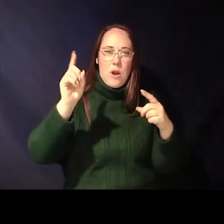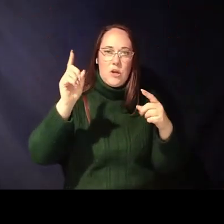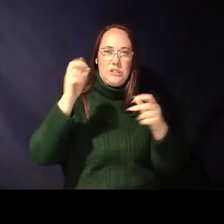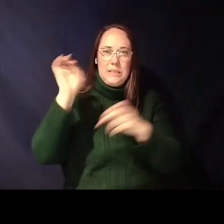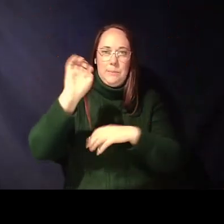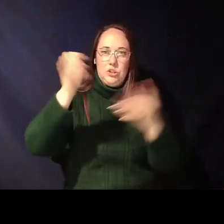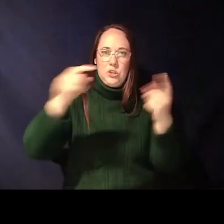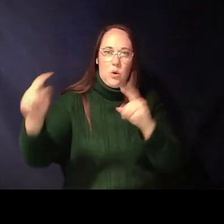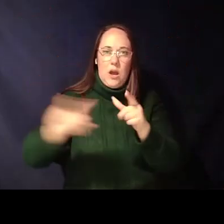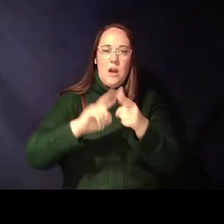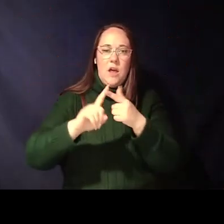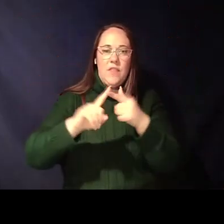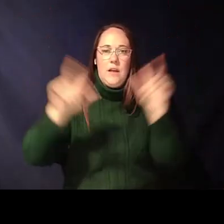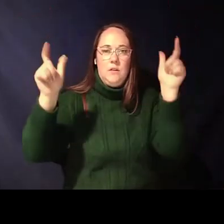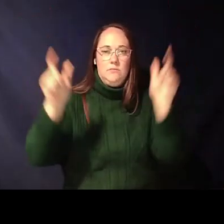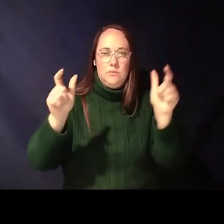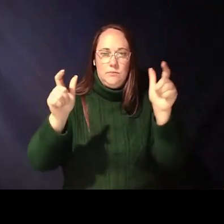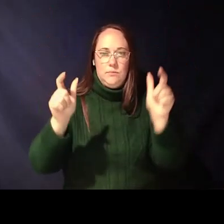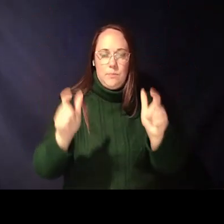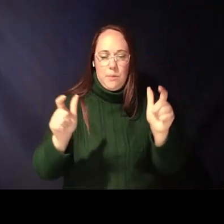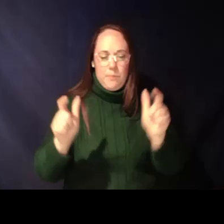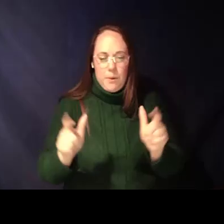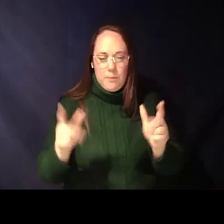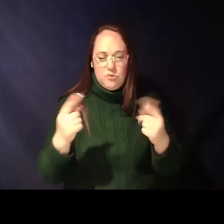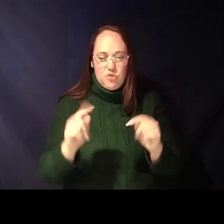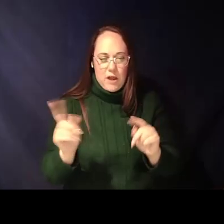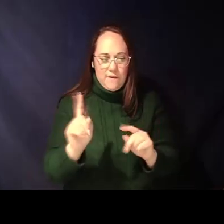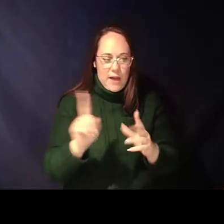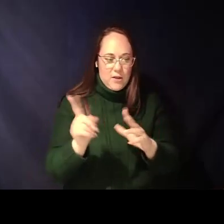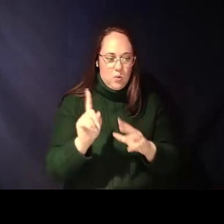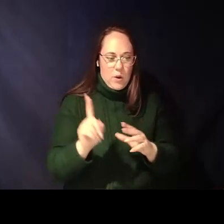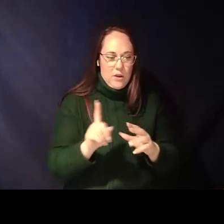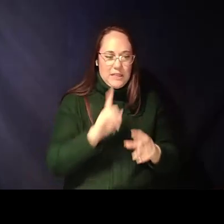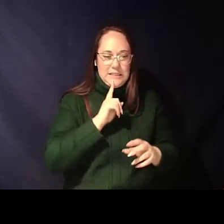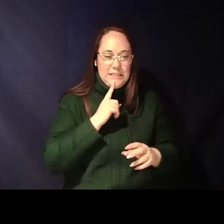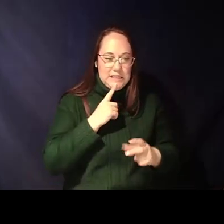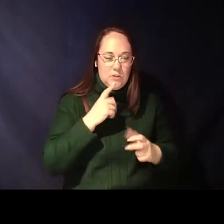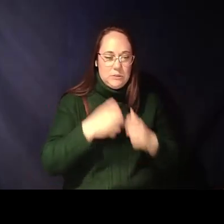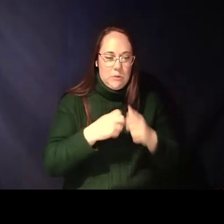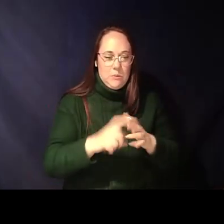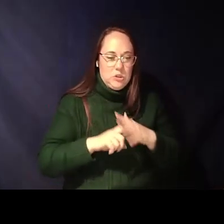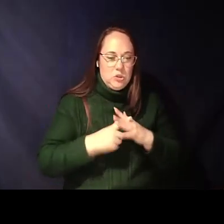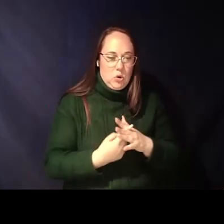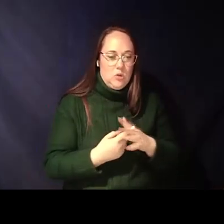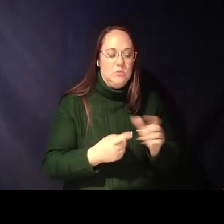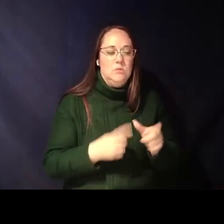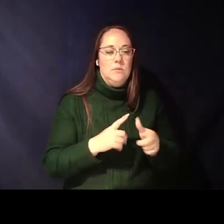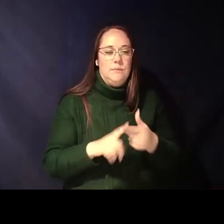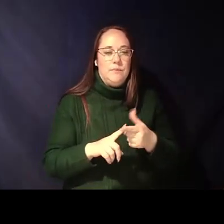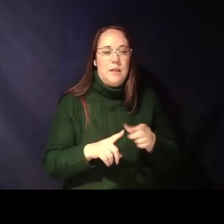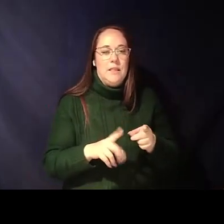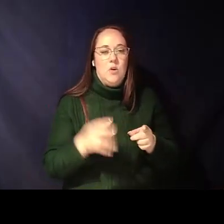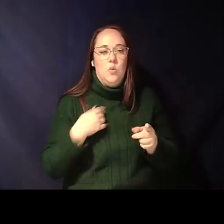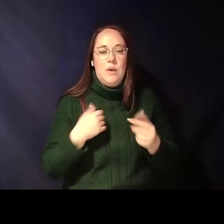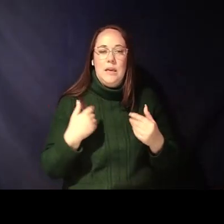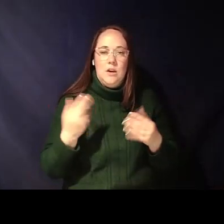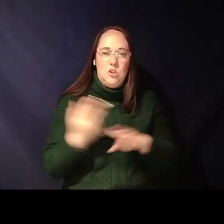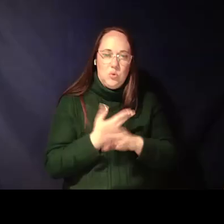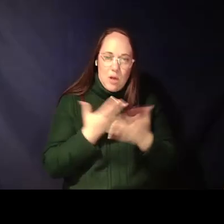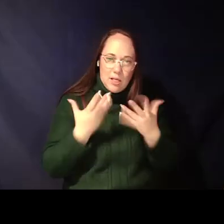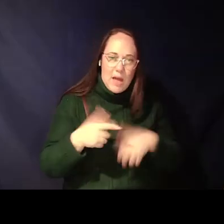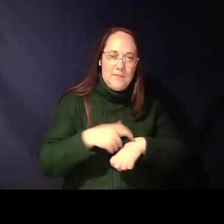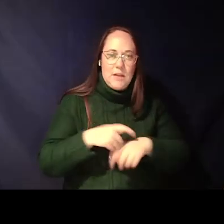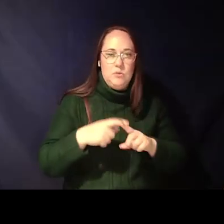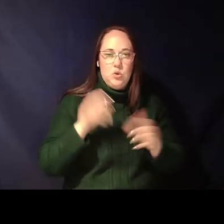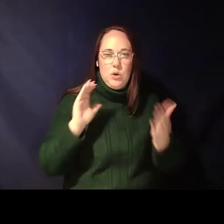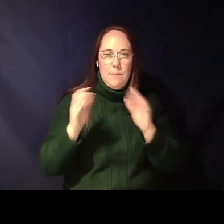down, where's their fire? And then where's something we can do about that fire? So we did spend quite a bit of time thinking about comparator